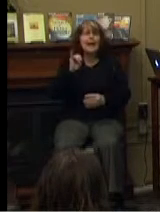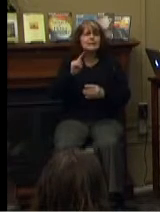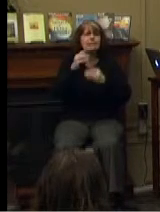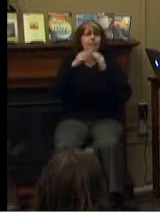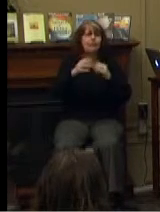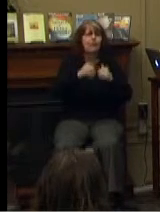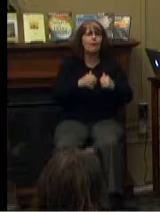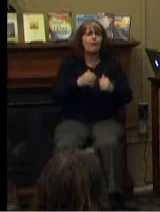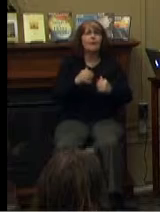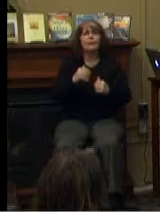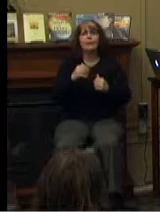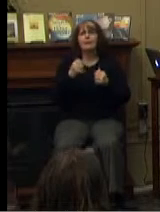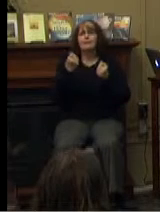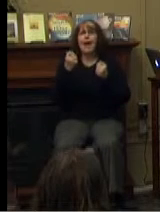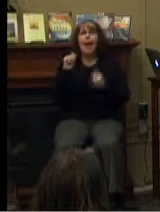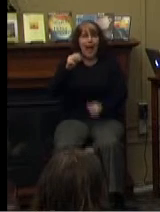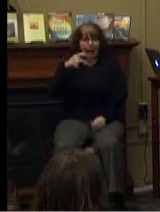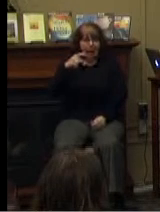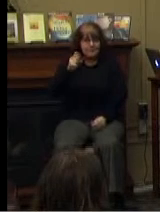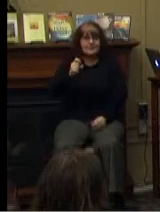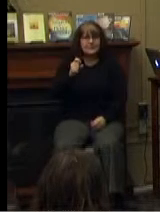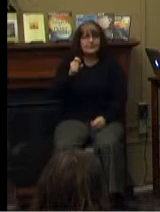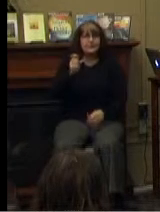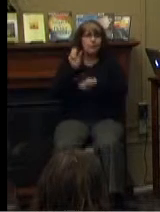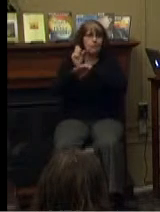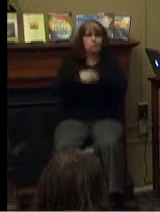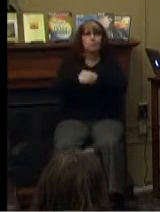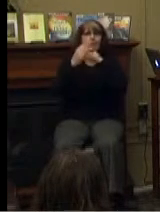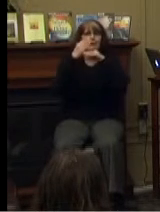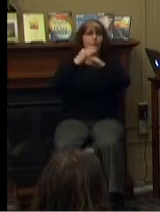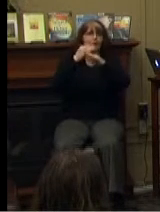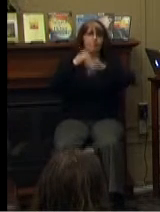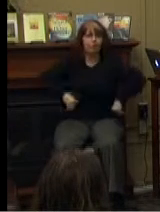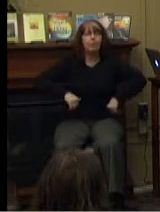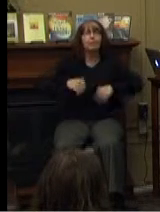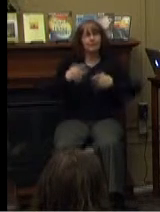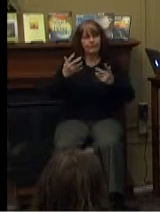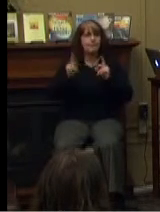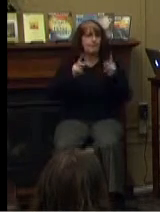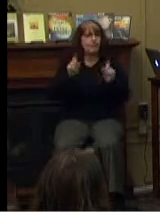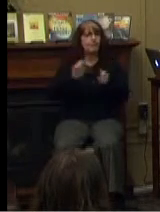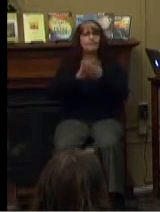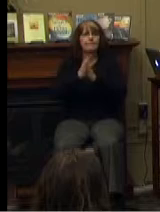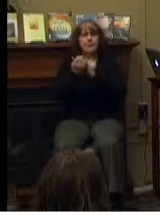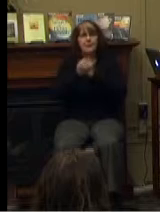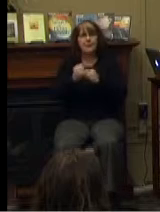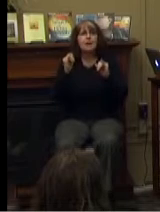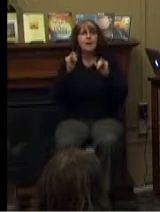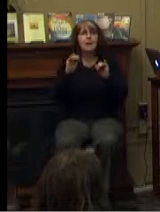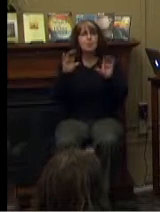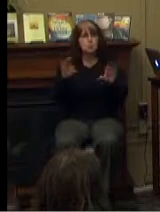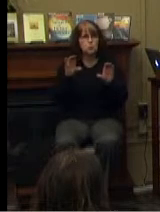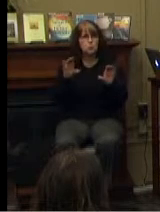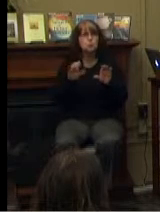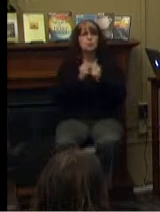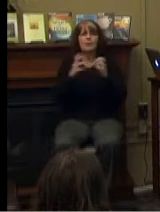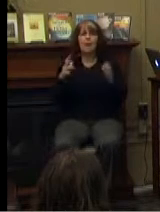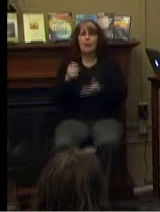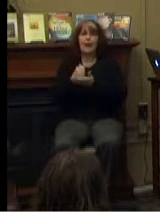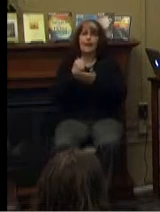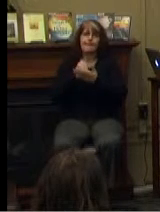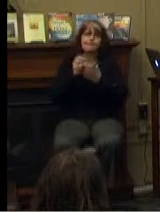goal for those is so that individuals with disabilities can be independent and do things without help. And that's the